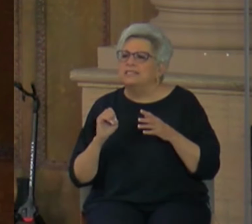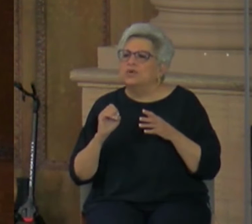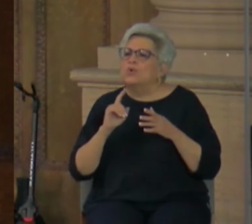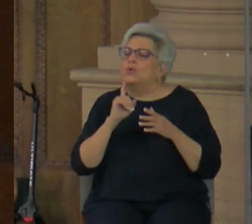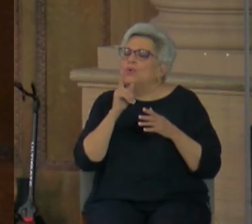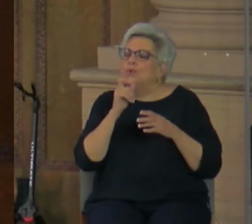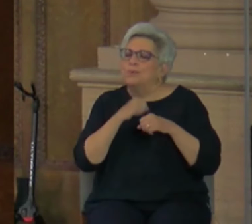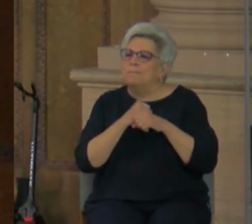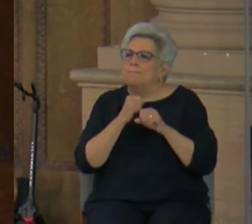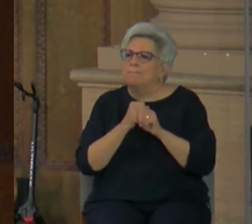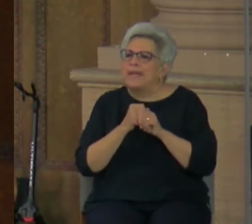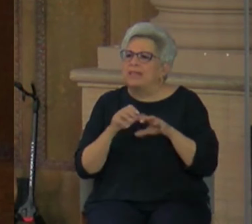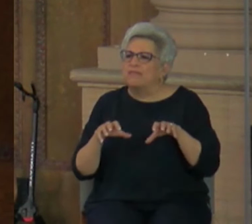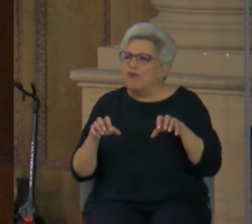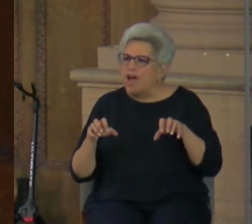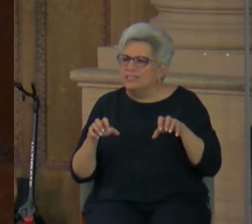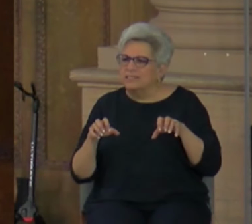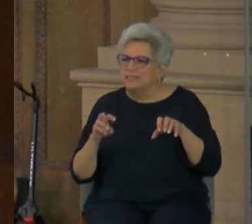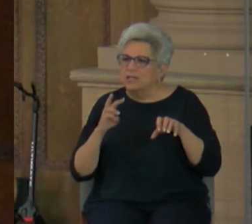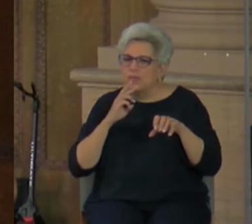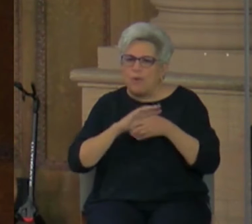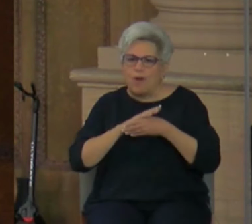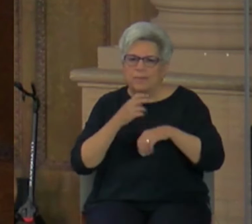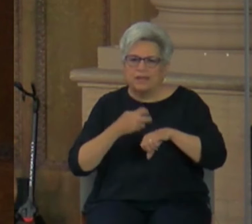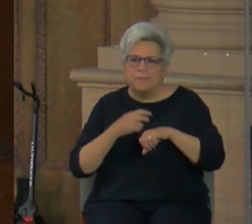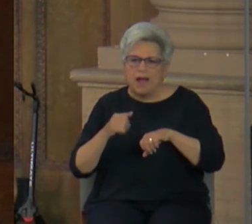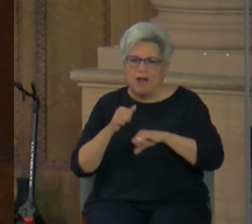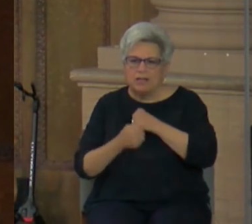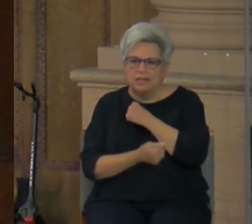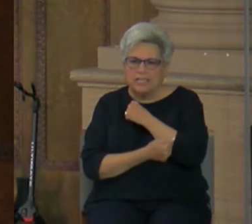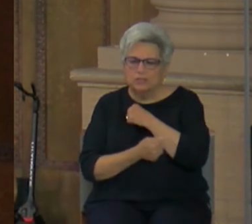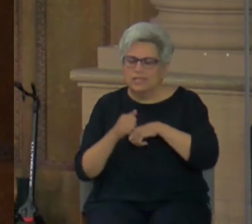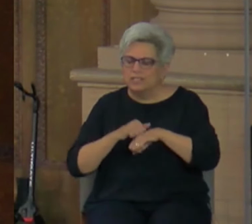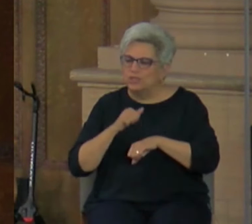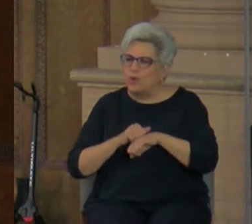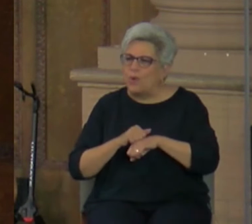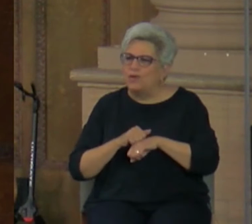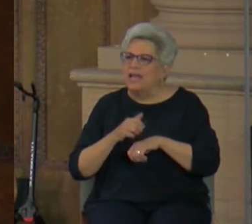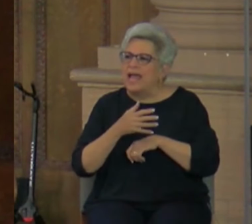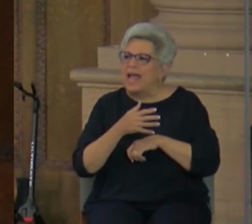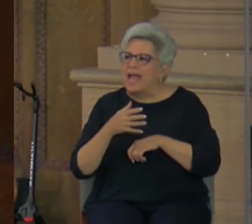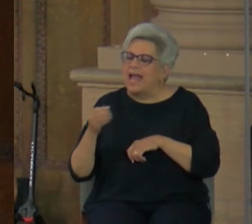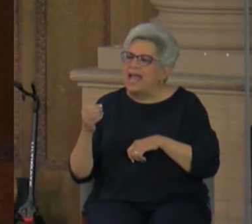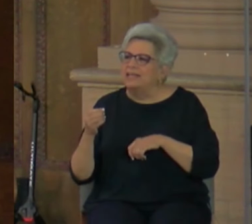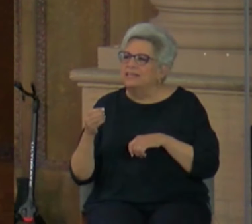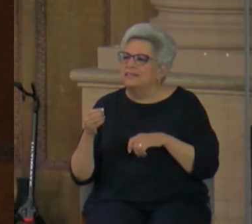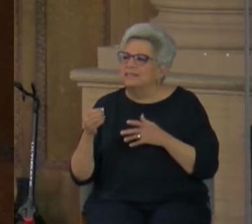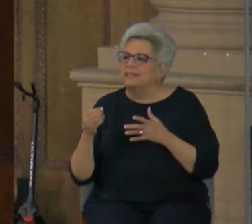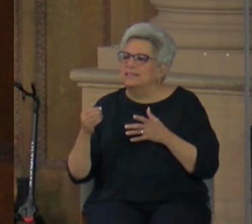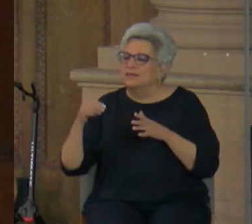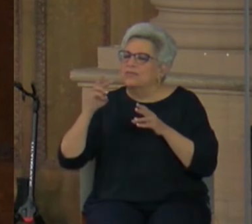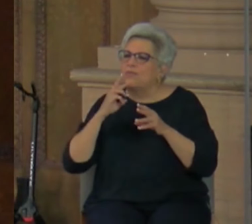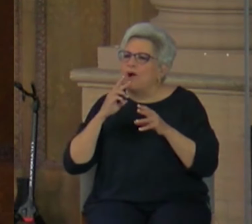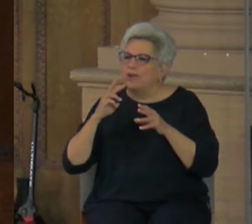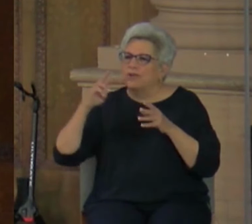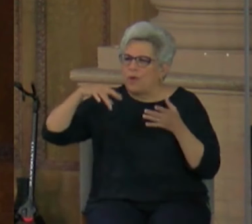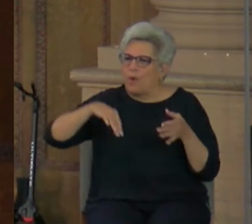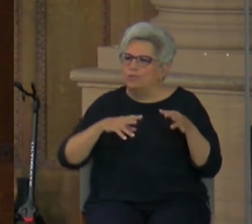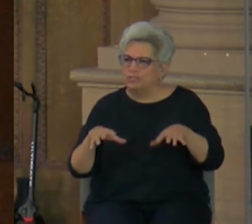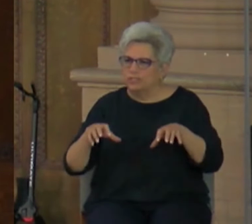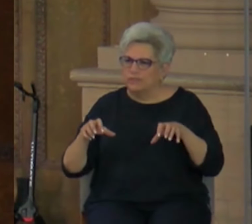heaven? The waters become hard like stone, and the face of the deep is frozen. Now, one quick